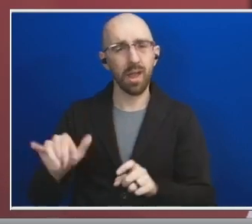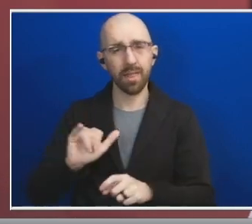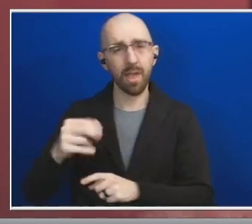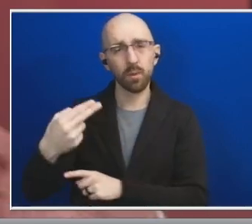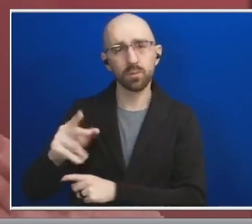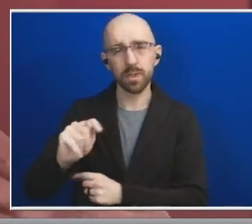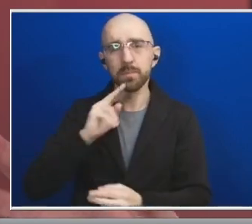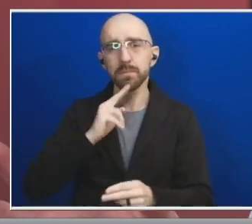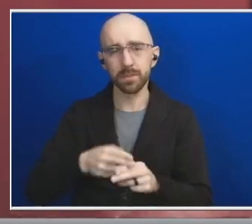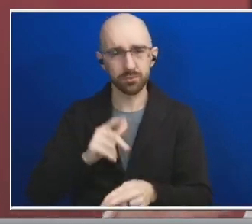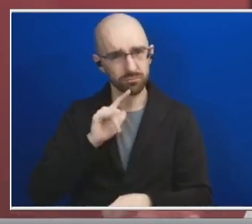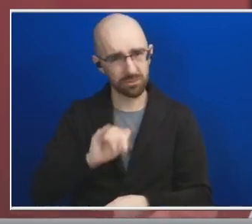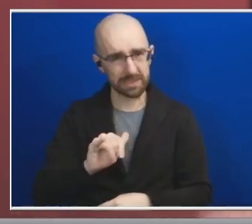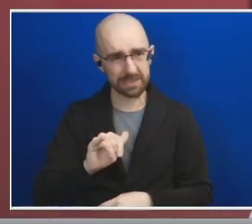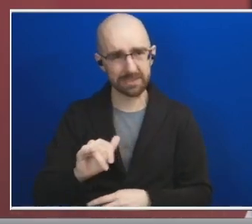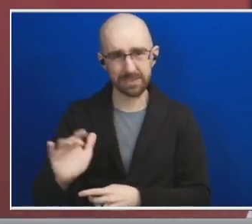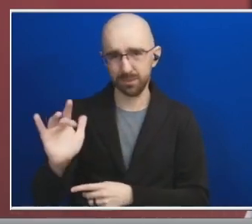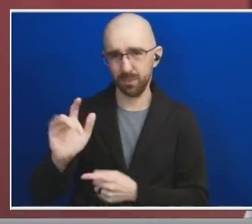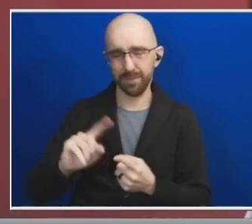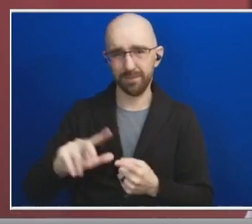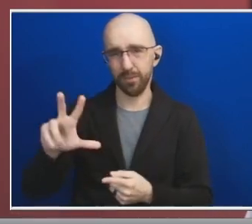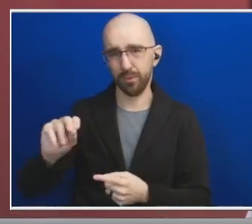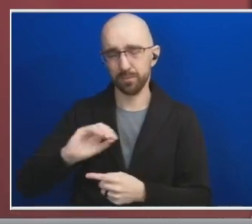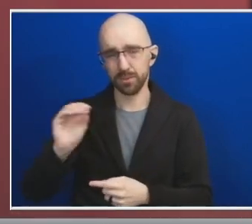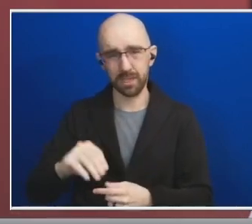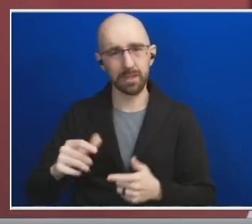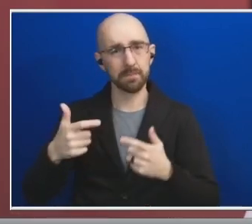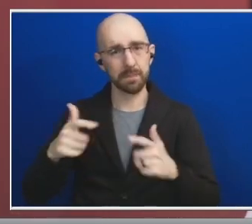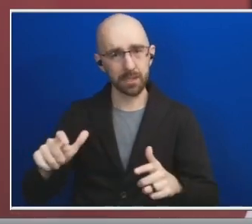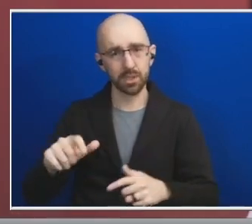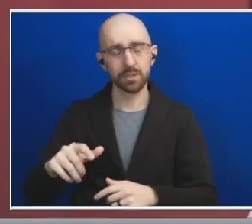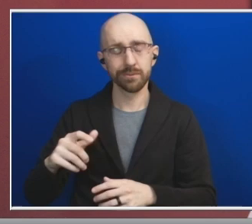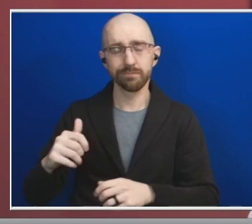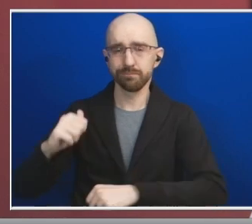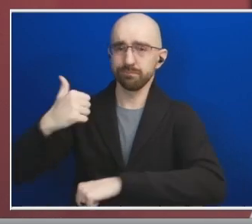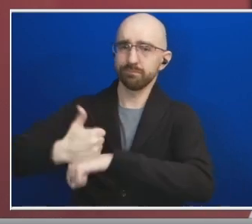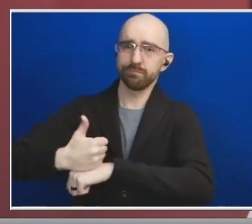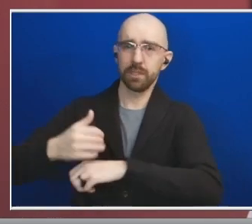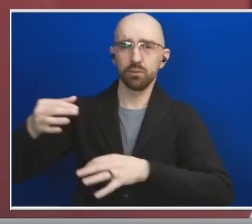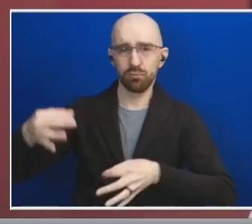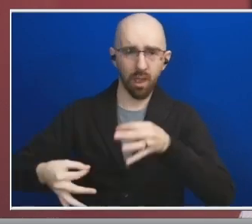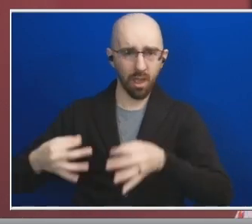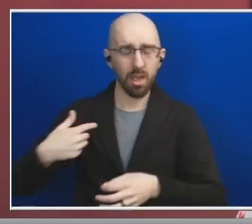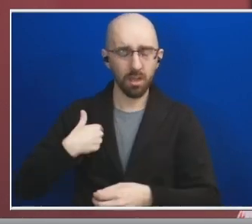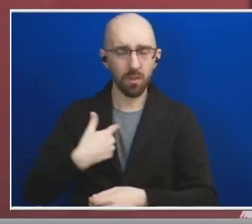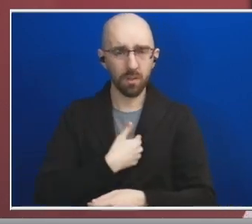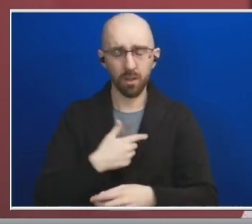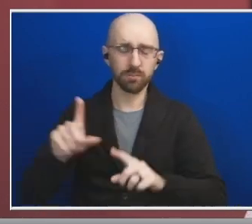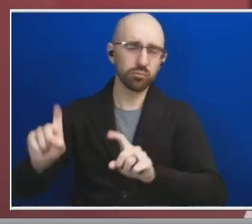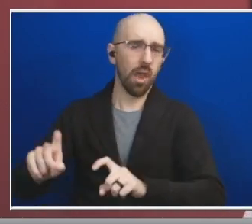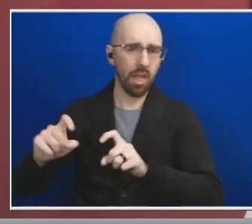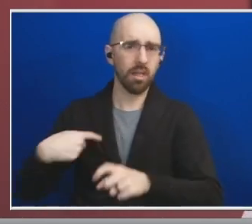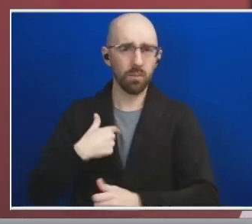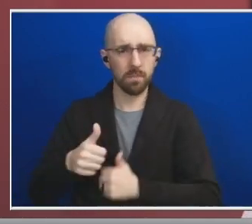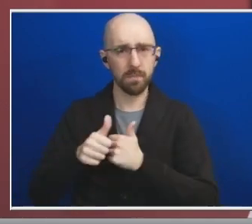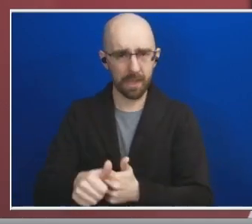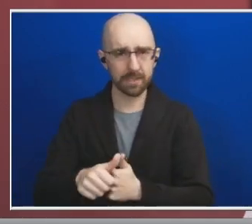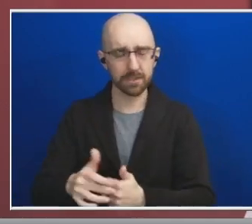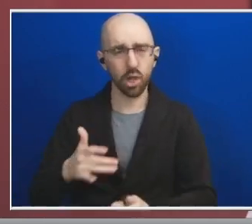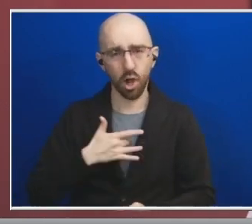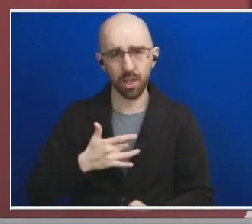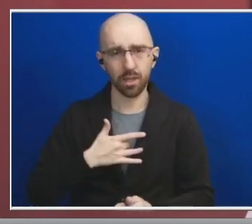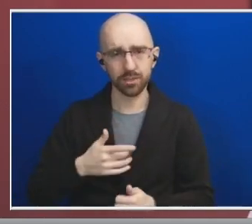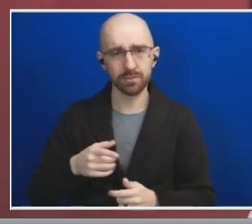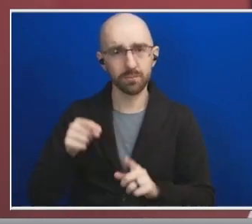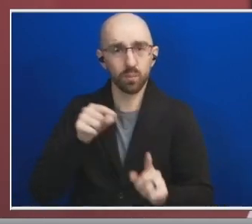like 25 to 30% of our major landmark trials that we still base most of what we do in cardiology on were men. And so now